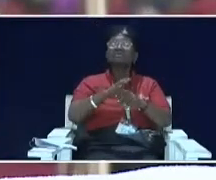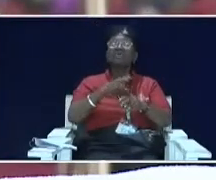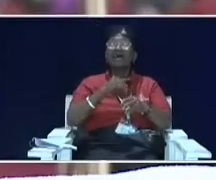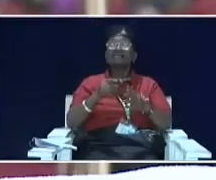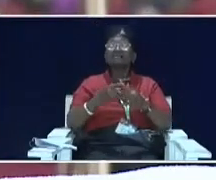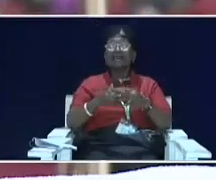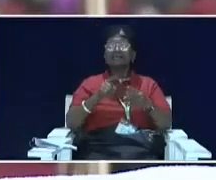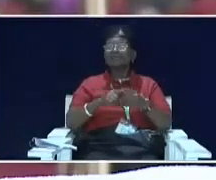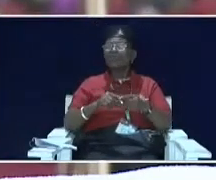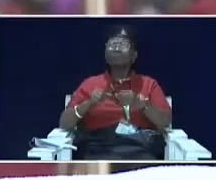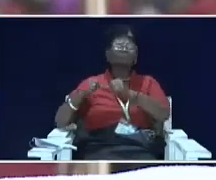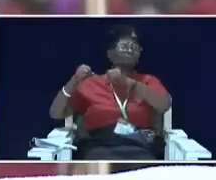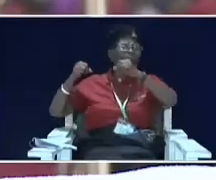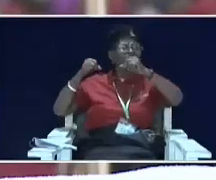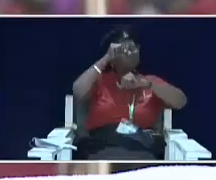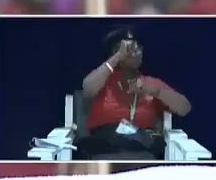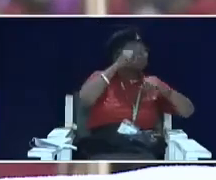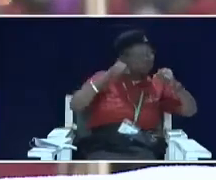pillar,